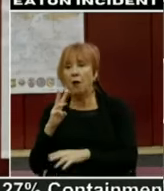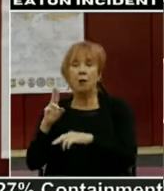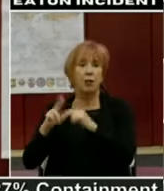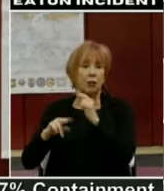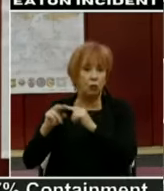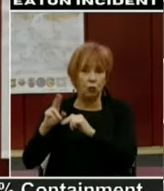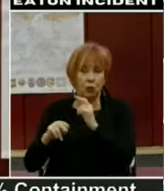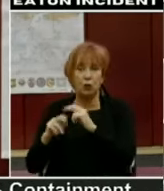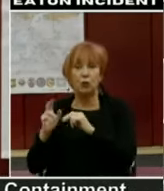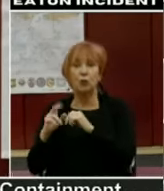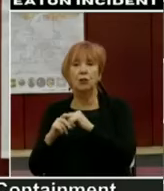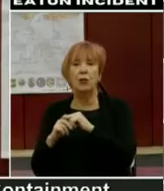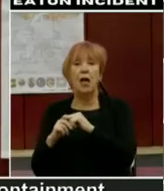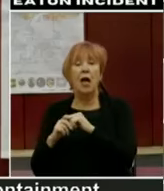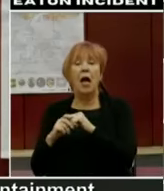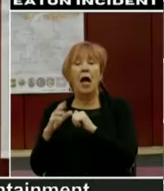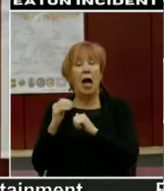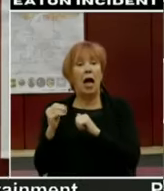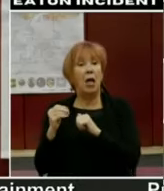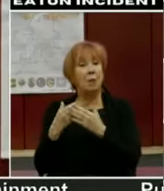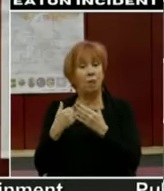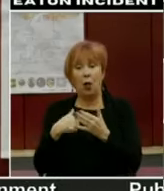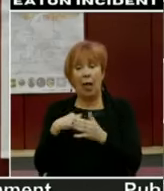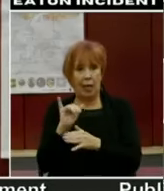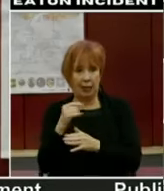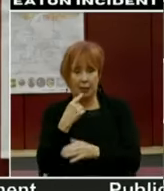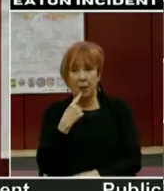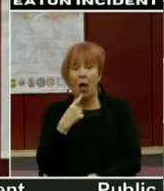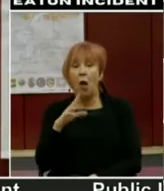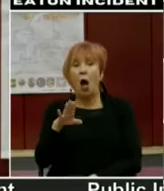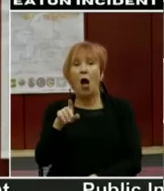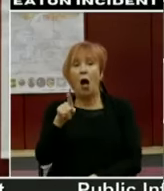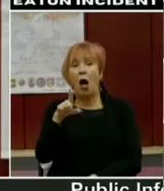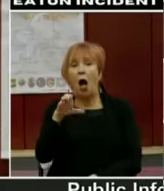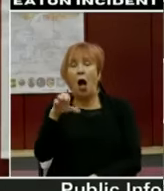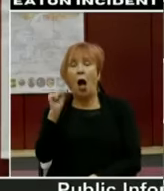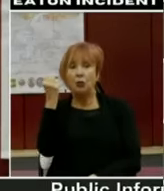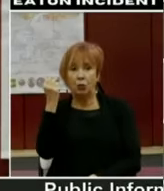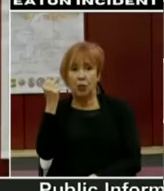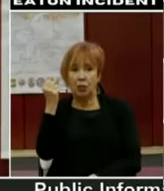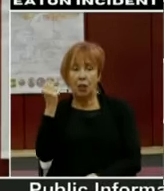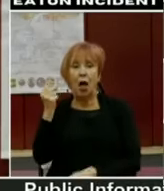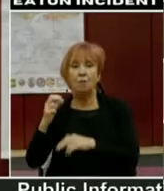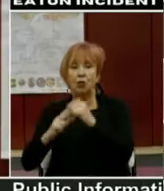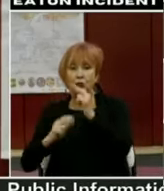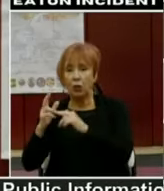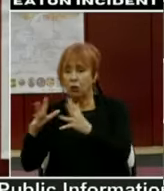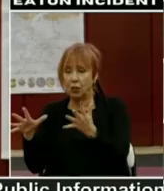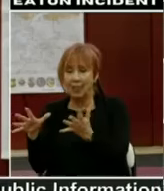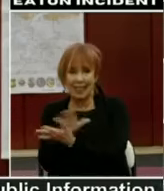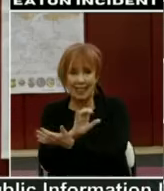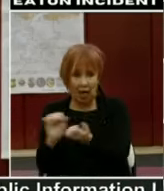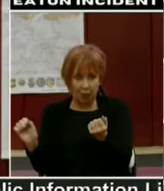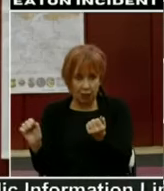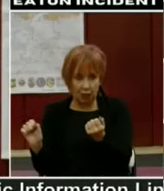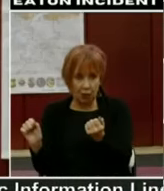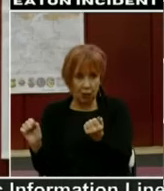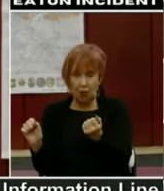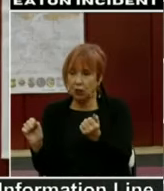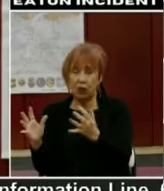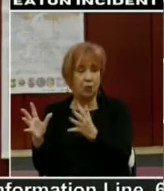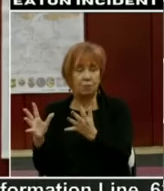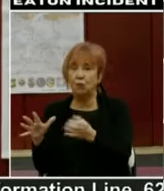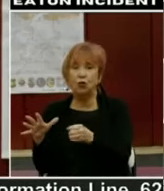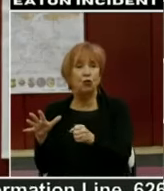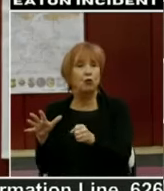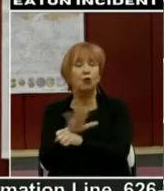are out there. As has been stated, there are hundreds of structures that have been, or more, that have been damaged and that are a total loss. There are